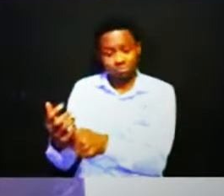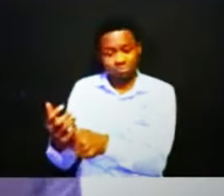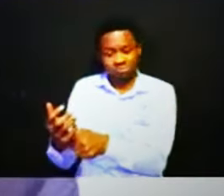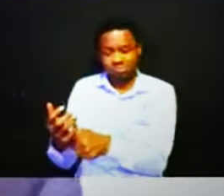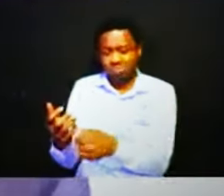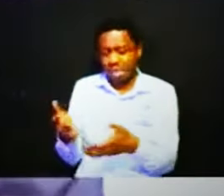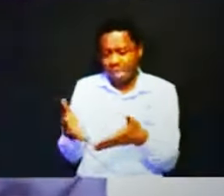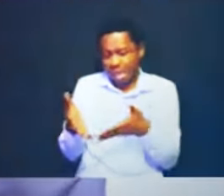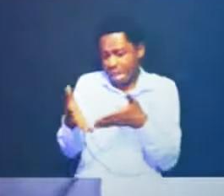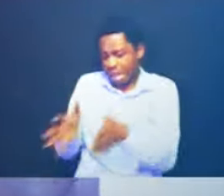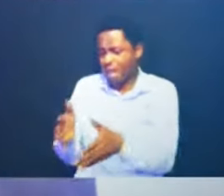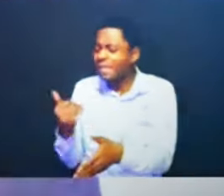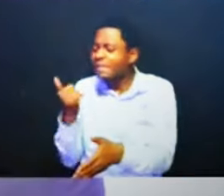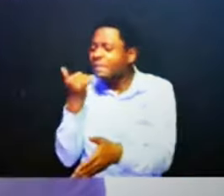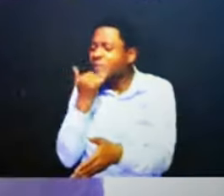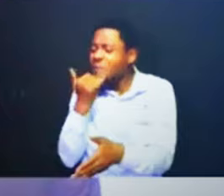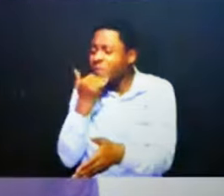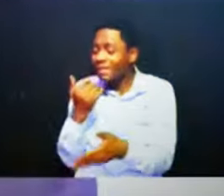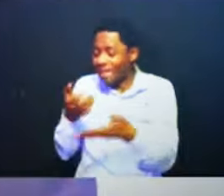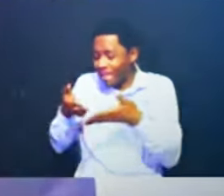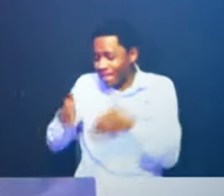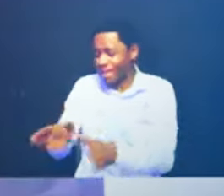organization, at the